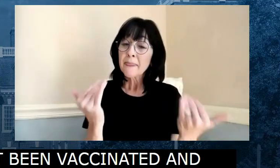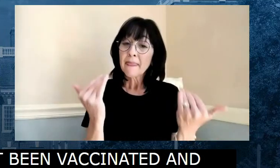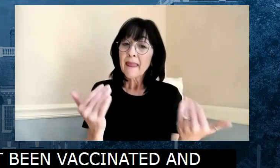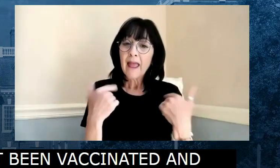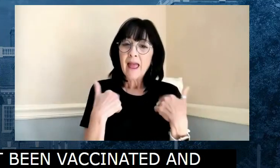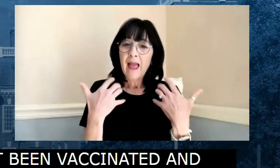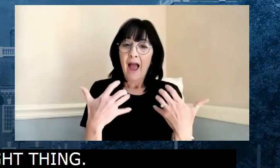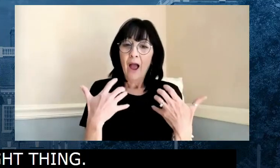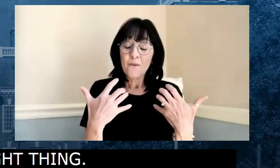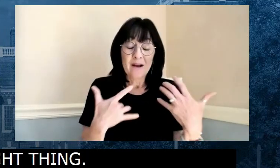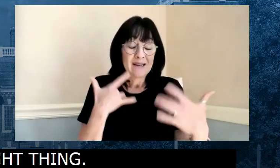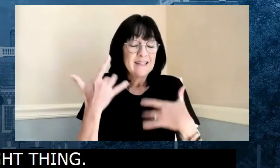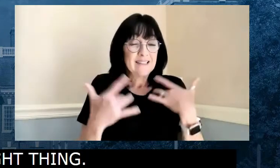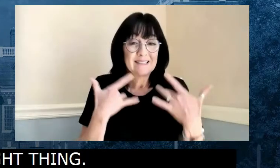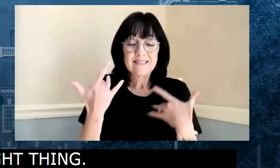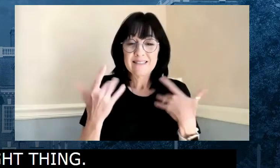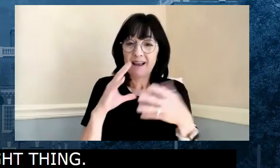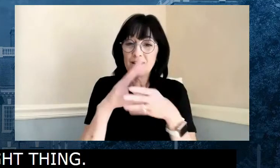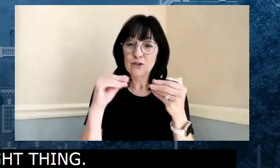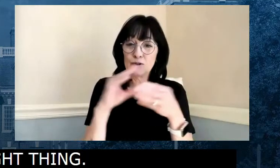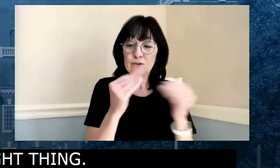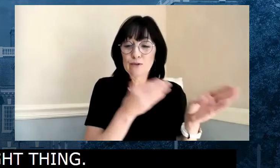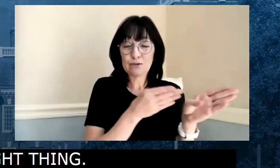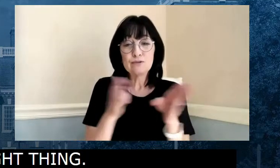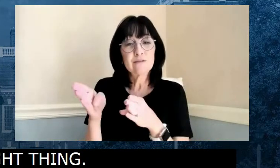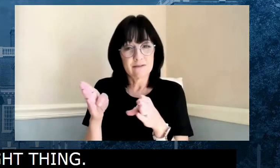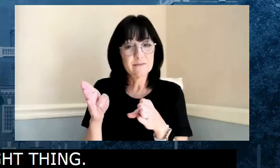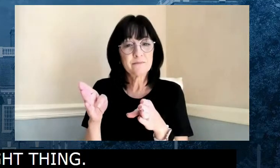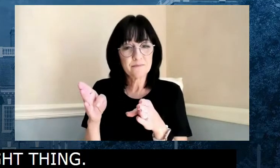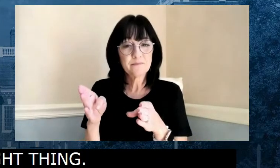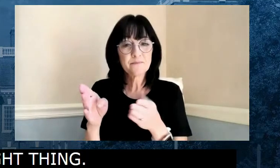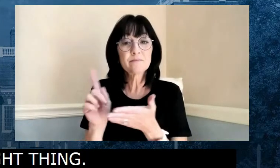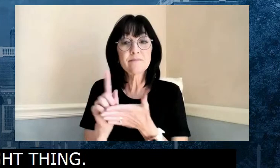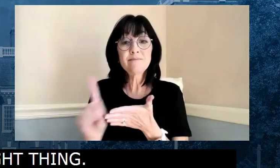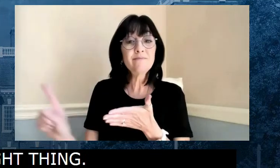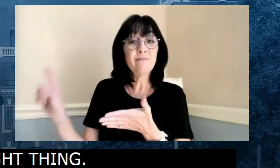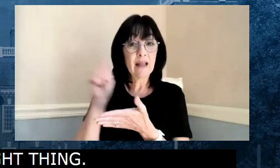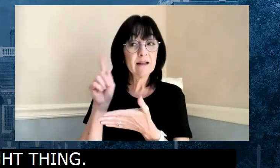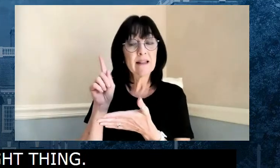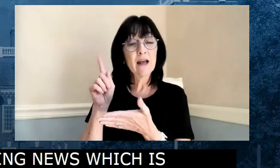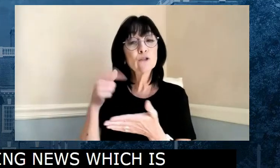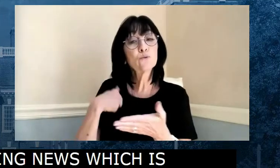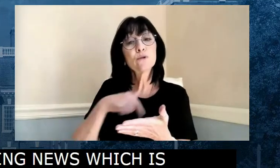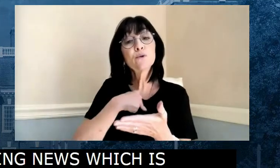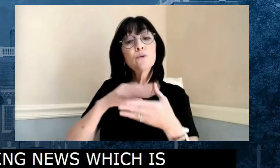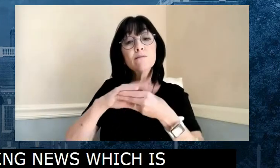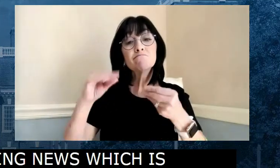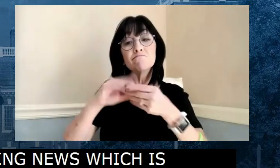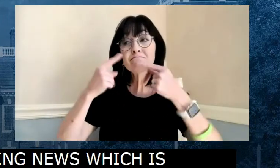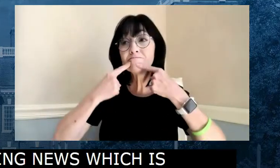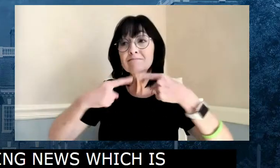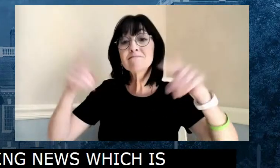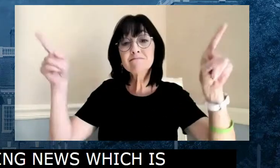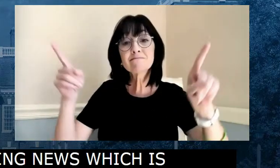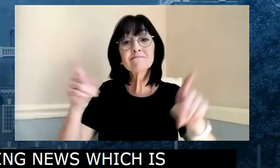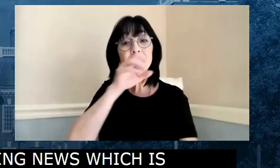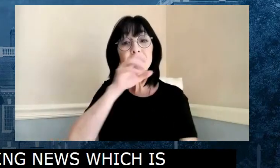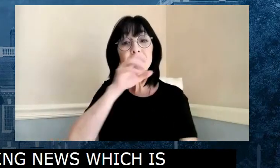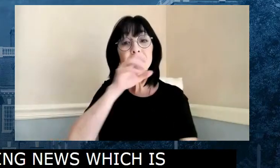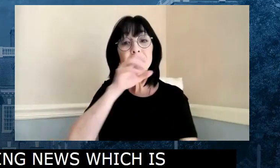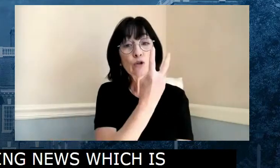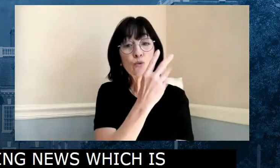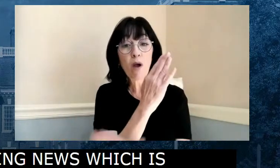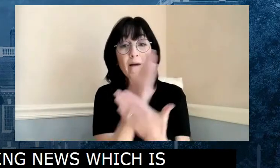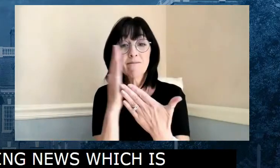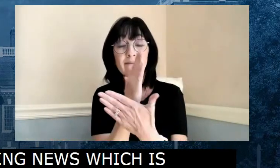our exciting news that we talked about last week, which is around vaccination of 12 to 15-year-olds. As we talked about last